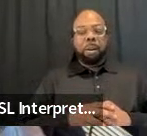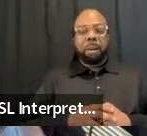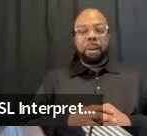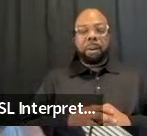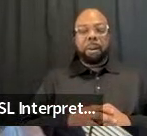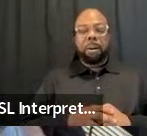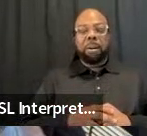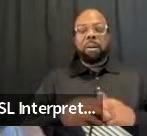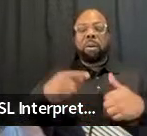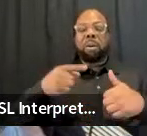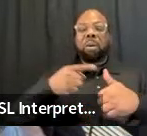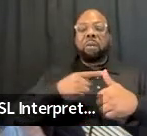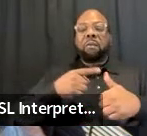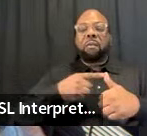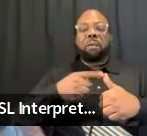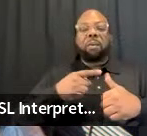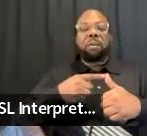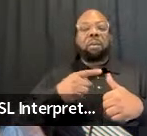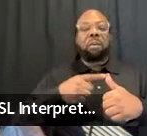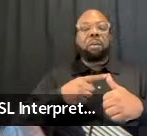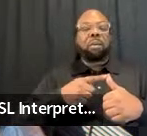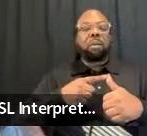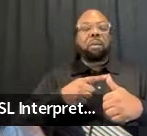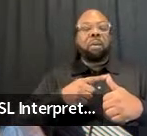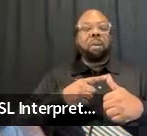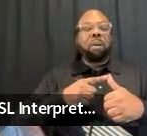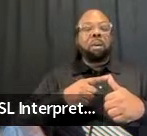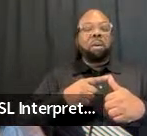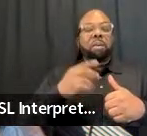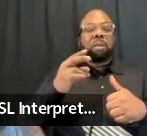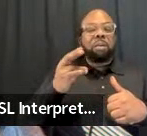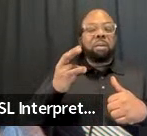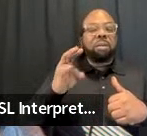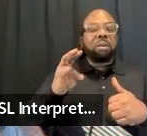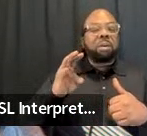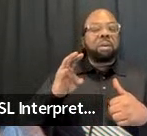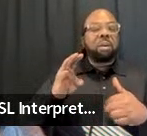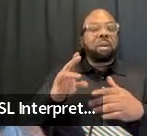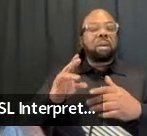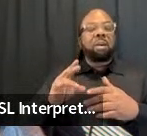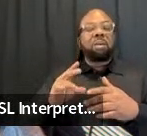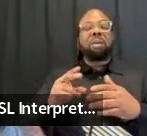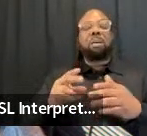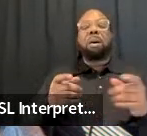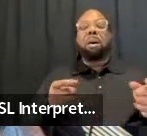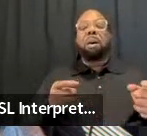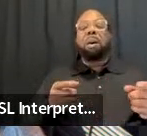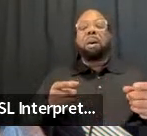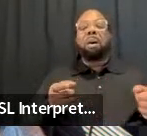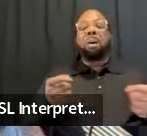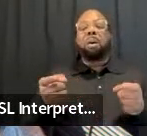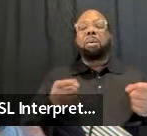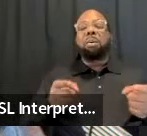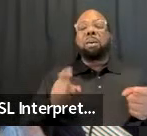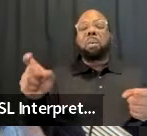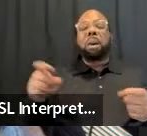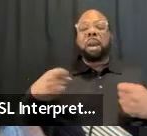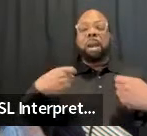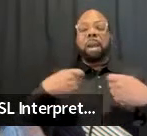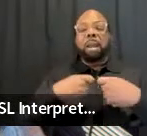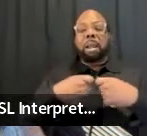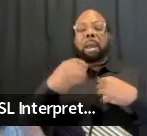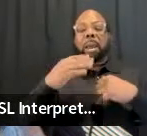The first proposal, the 6th of the 17 this evening, regulates where electrified building equipment can